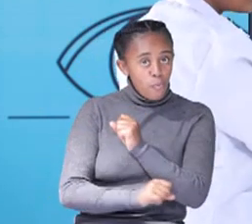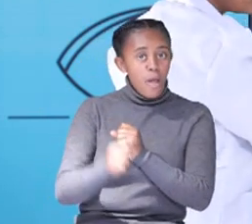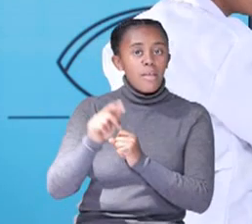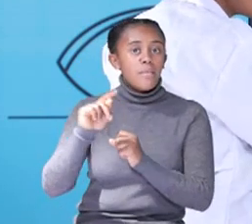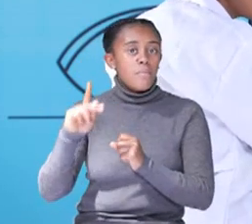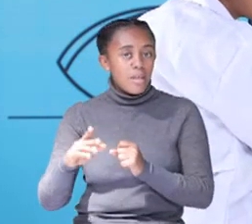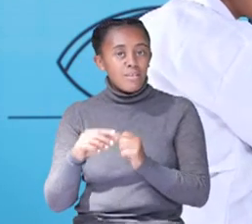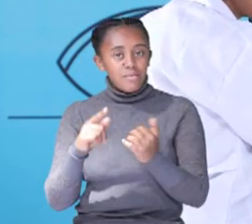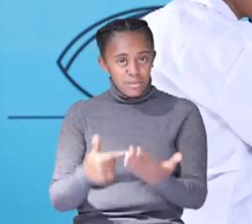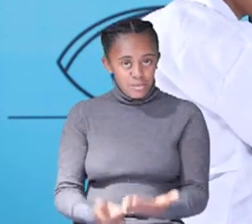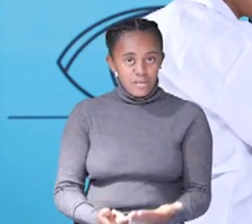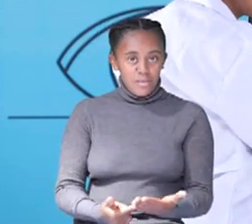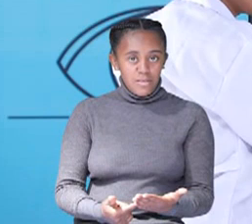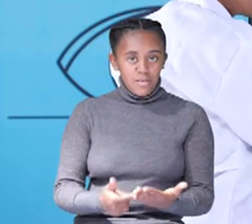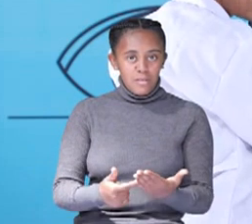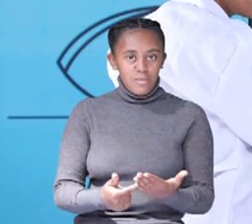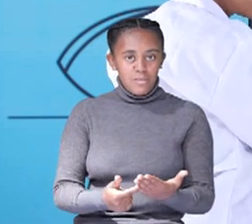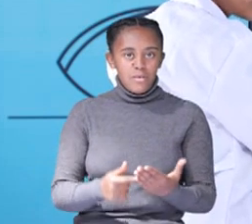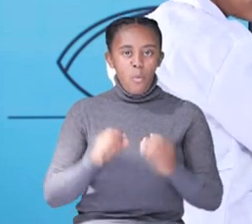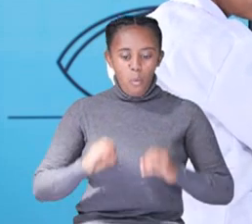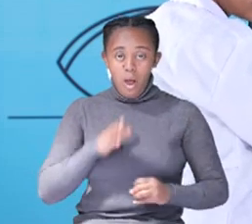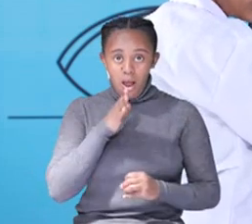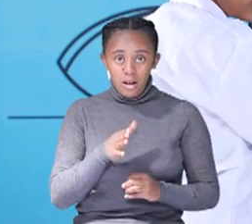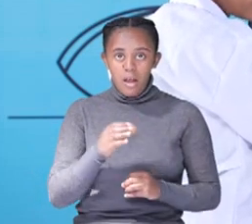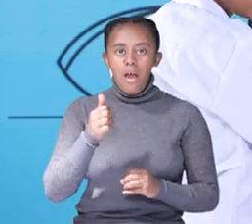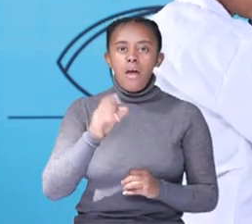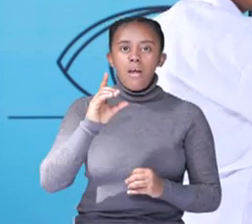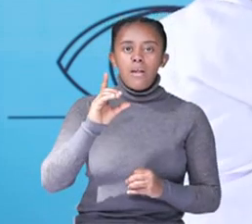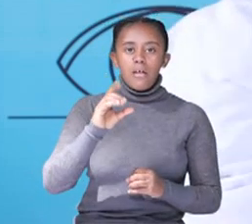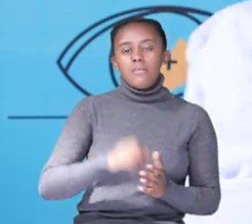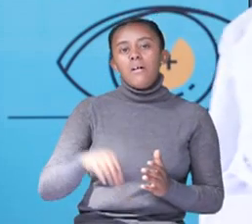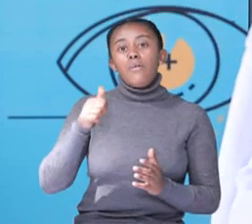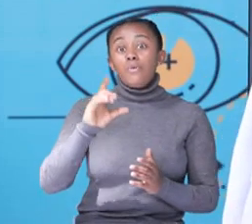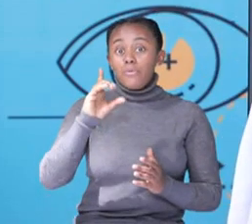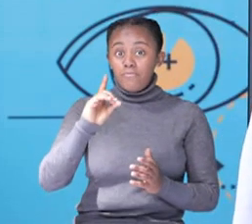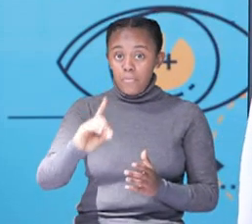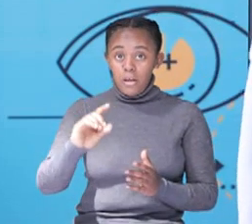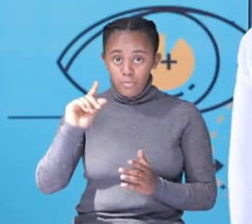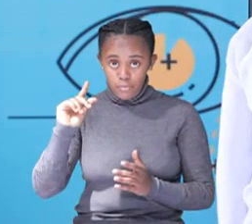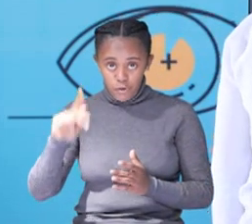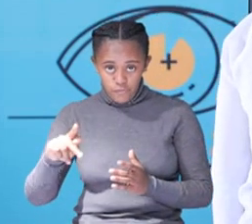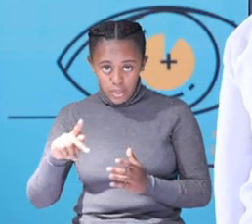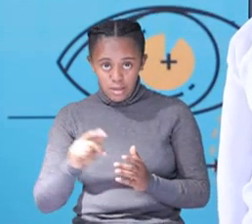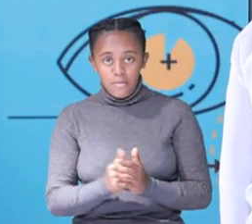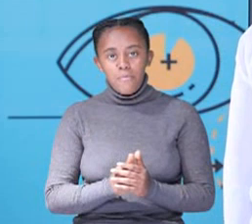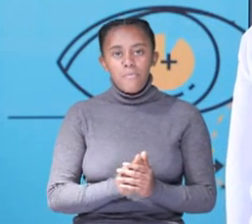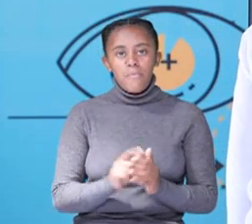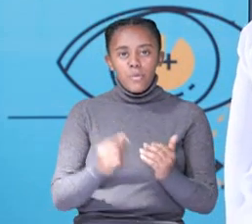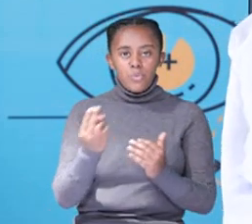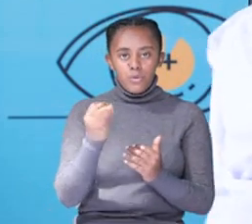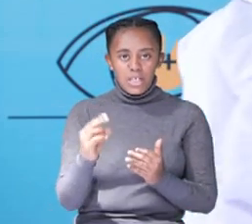ATP. And this inorganic phosphate will bind with adenosine diphosphate to form ATP by using the